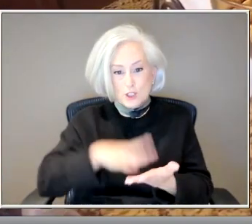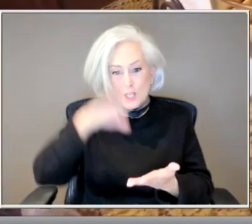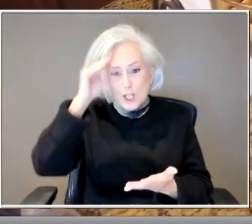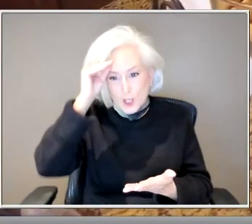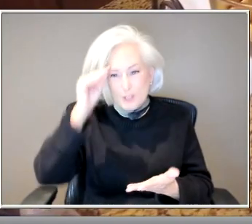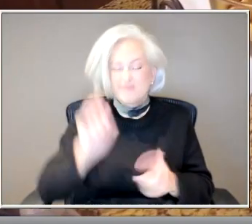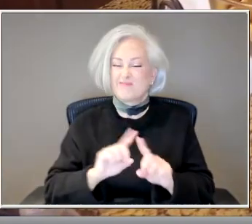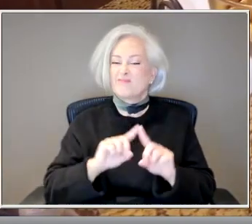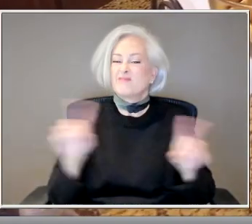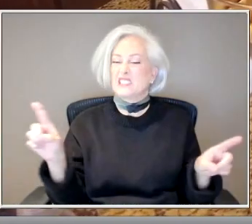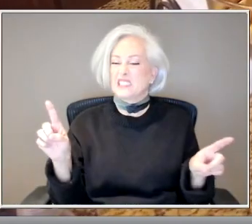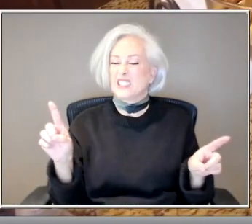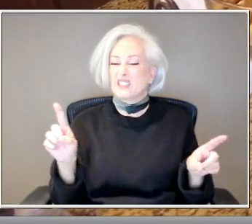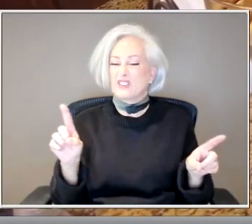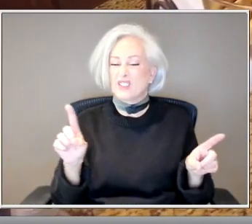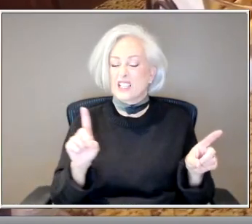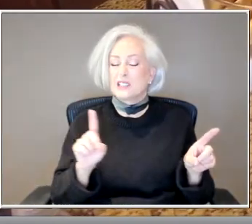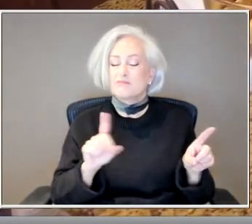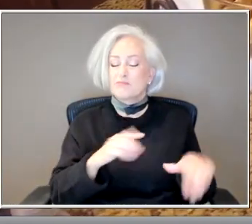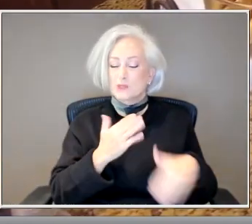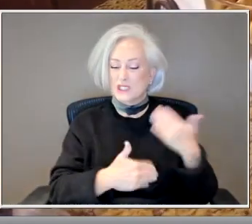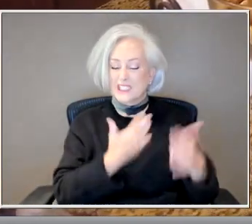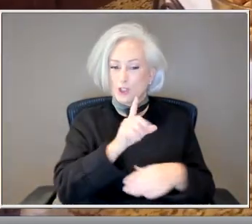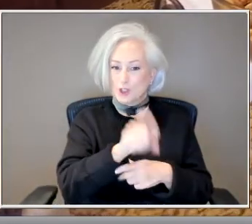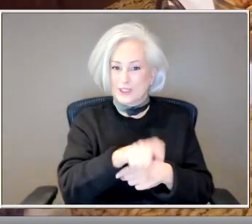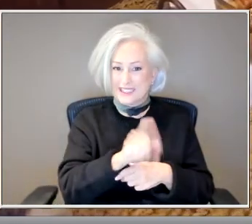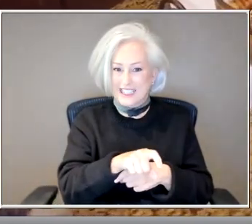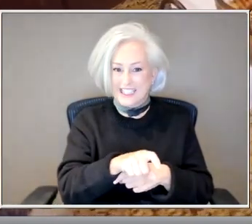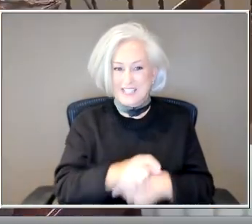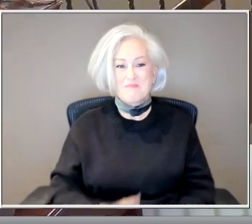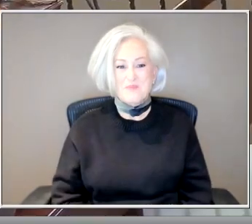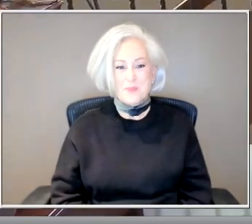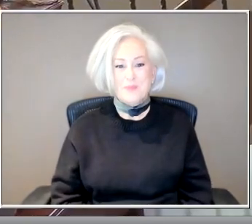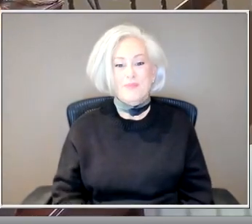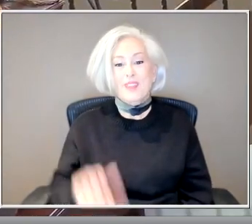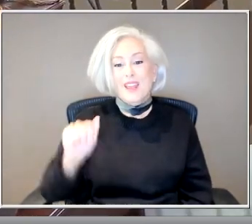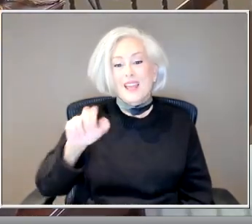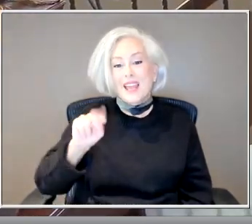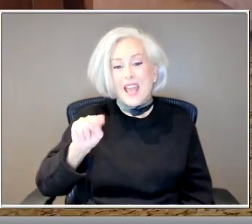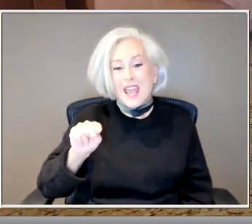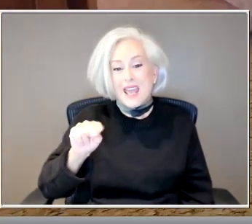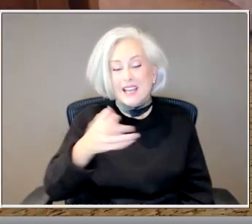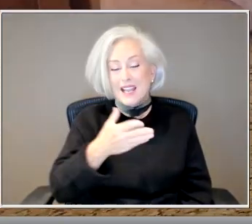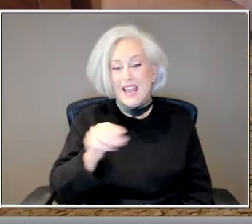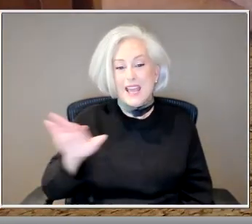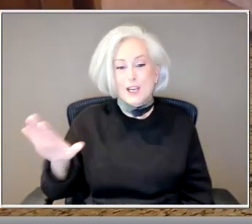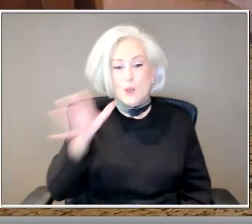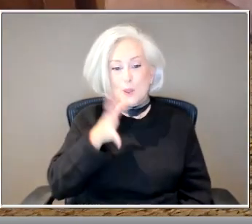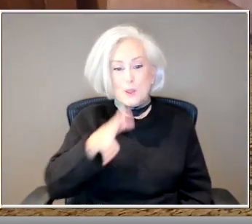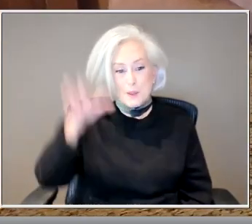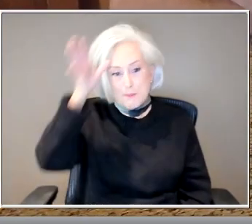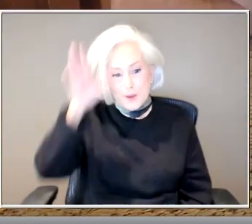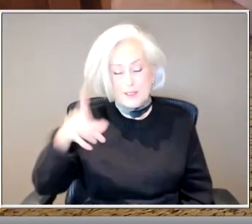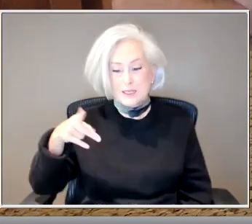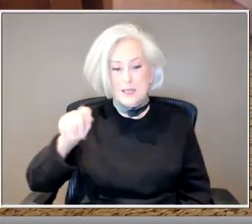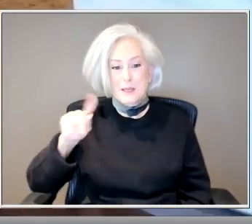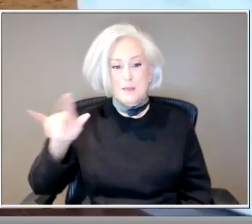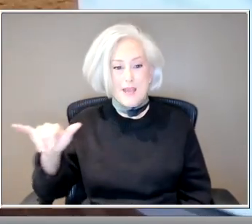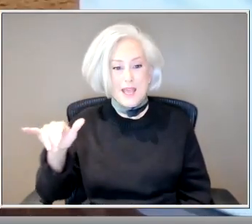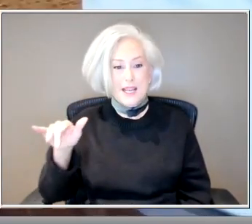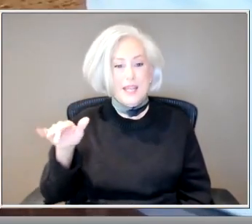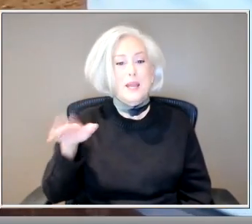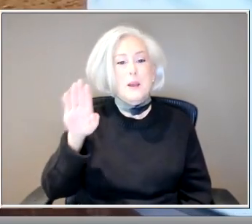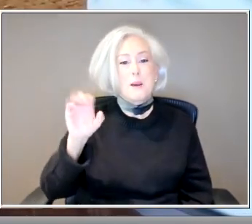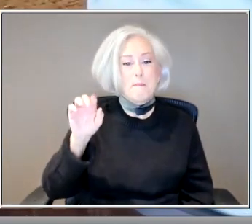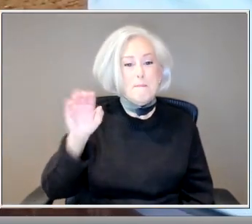one state because you just took a wrong turn. Ann Brewer and her parents, Patty and Bob, enjoy spending time together every single